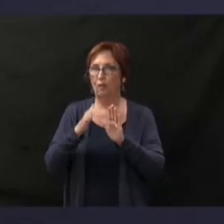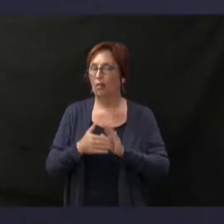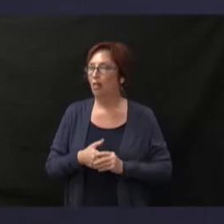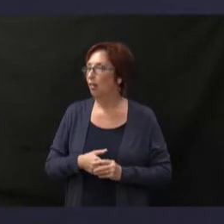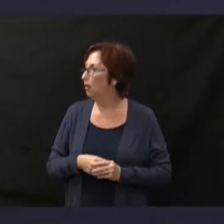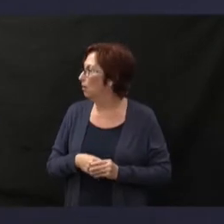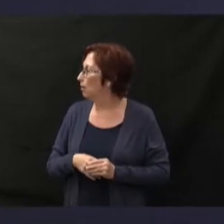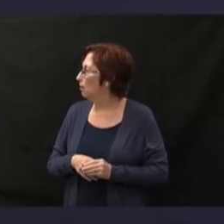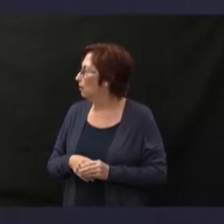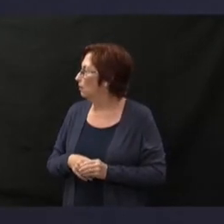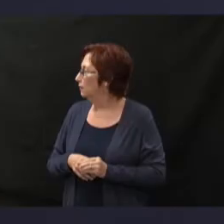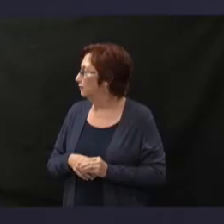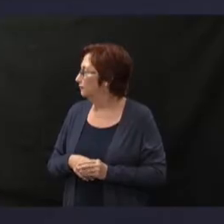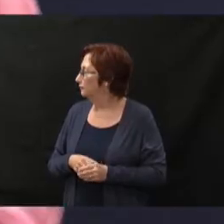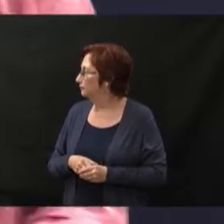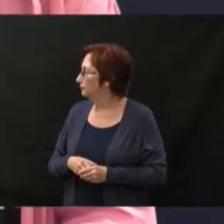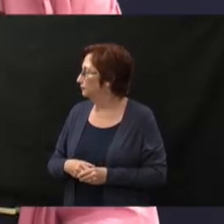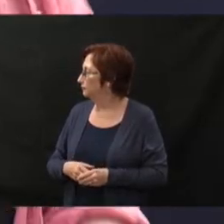Oh, here it is.